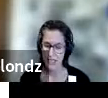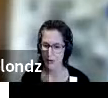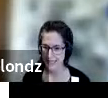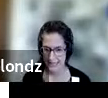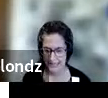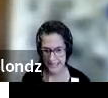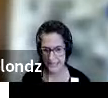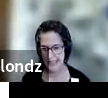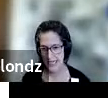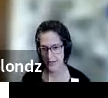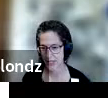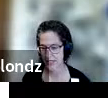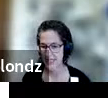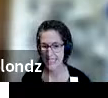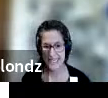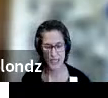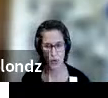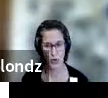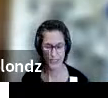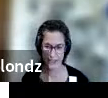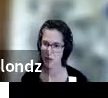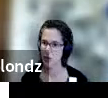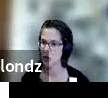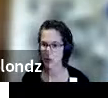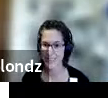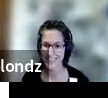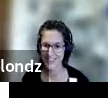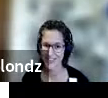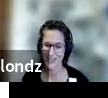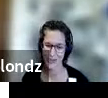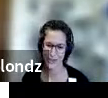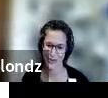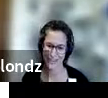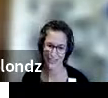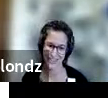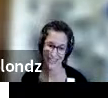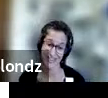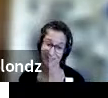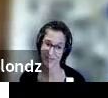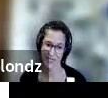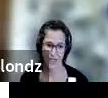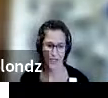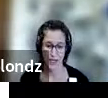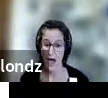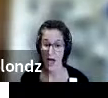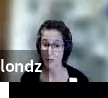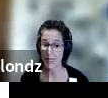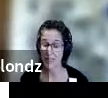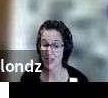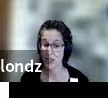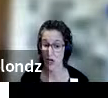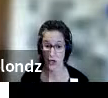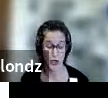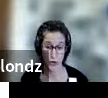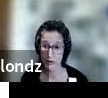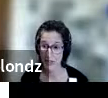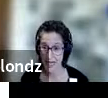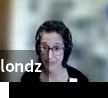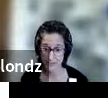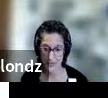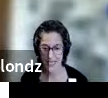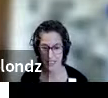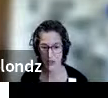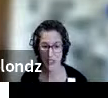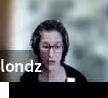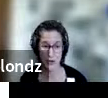around, process skills, how they think, or even social skills and social interaction skills. Occupations occur